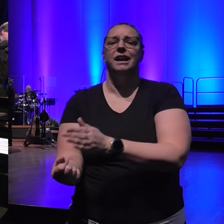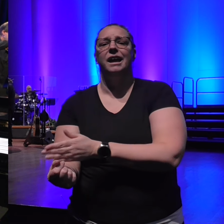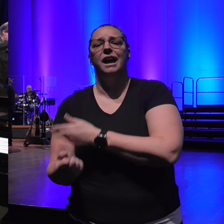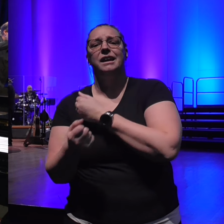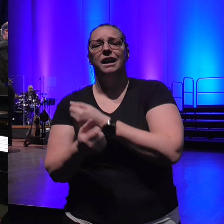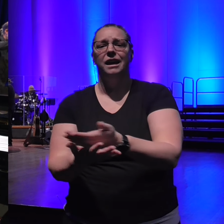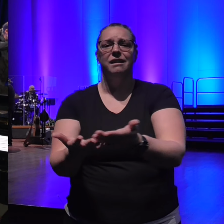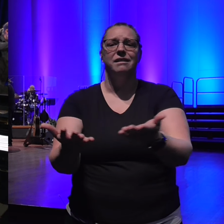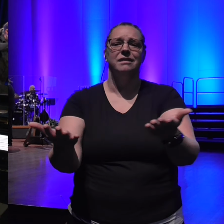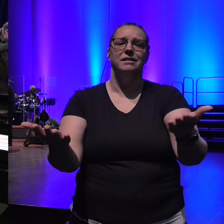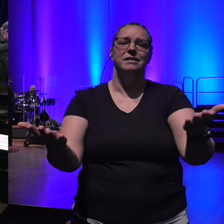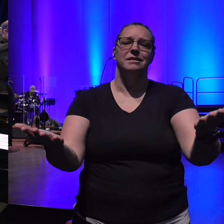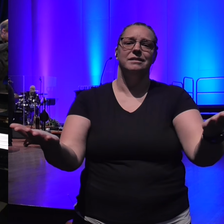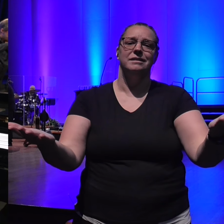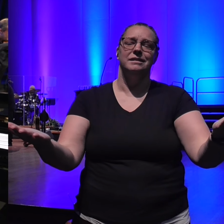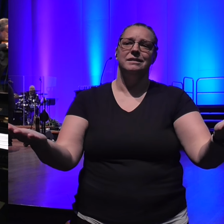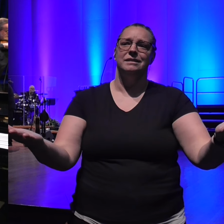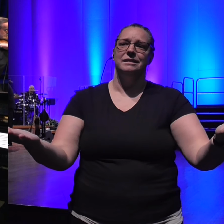everywhere.